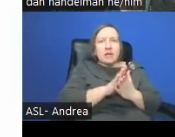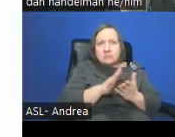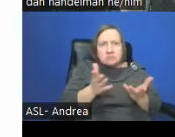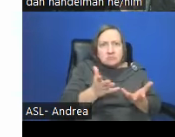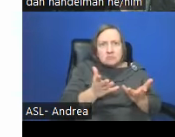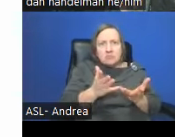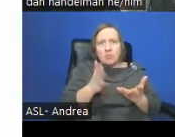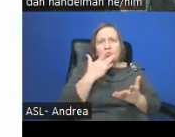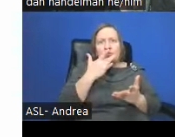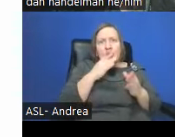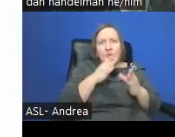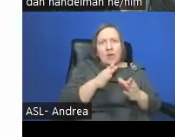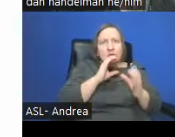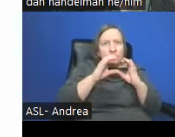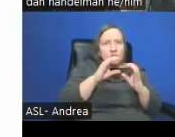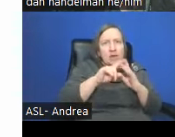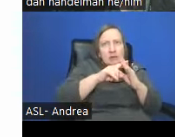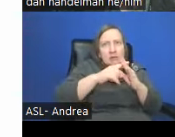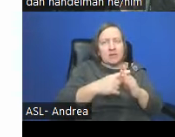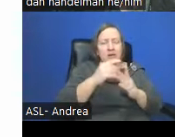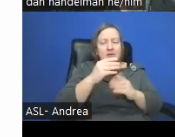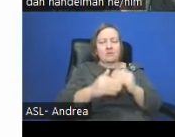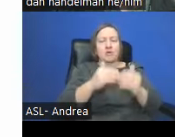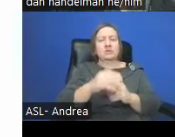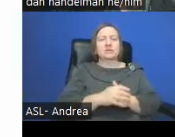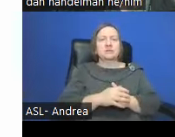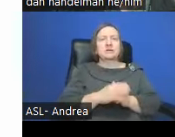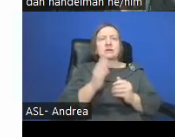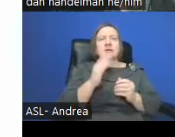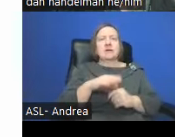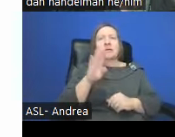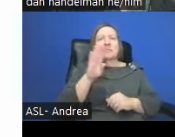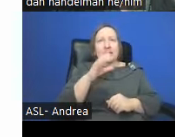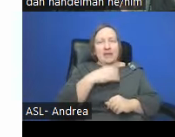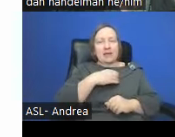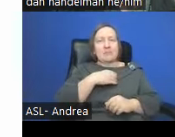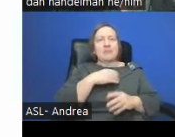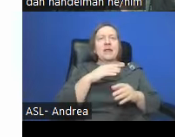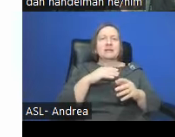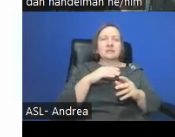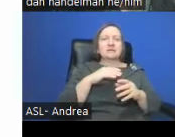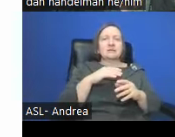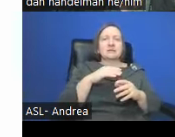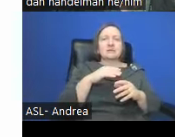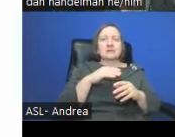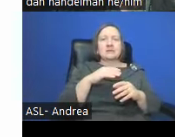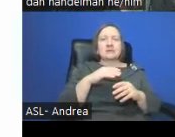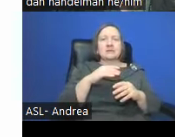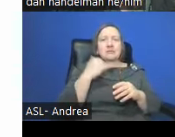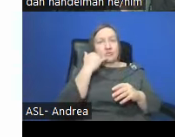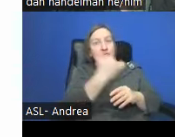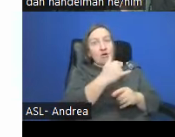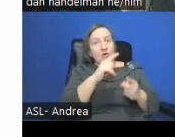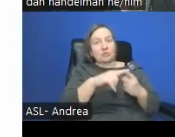communication at the beginning of the process. And then B says complaints called in to members of the police bureau, including internal